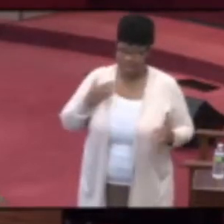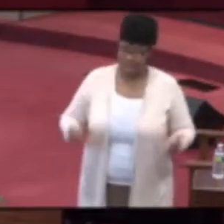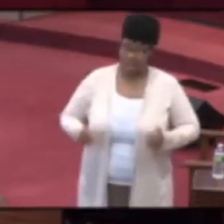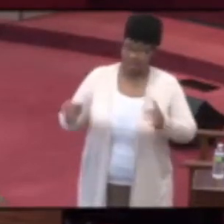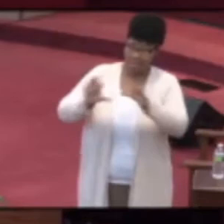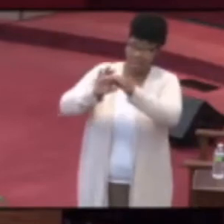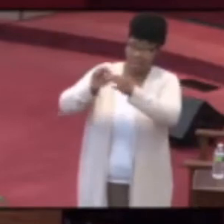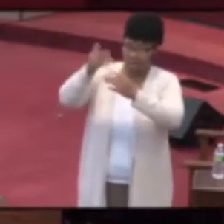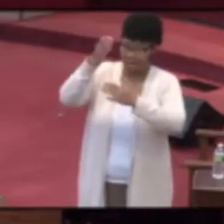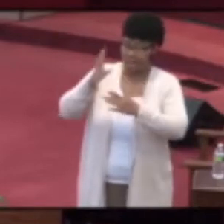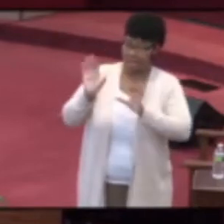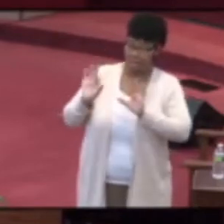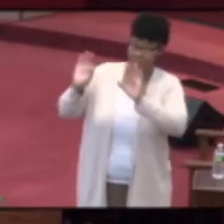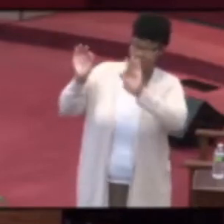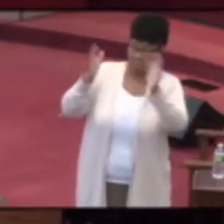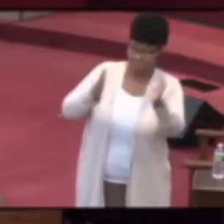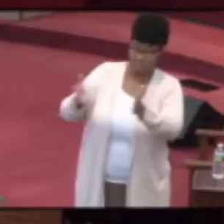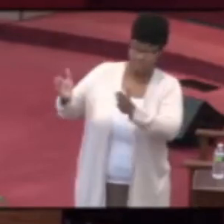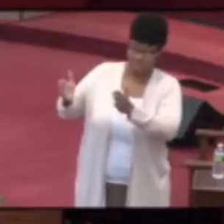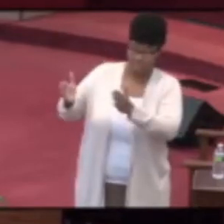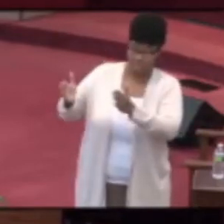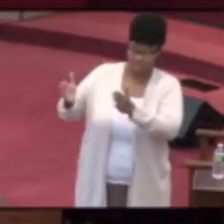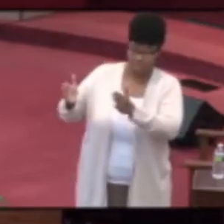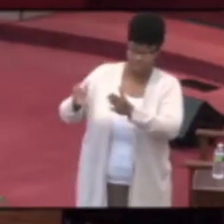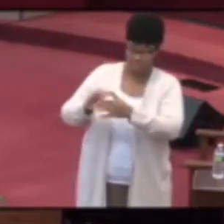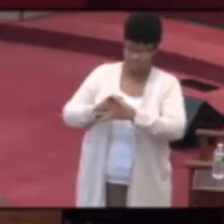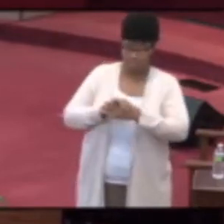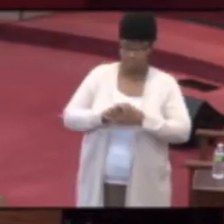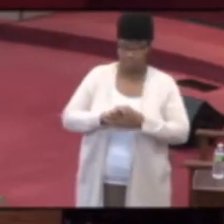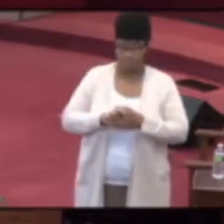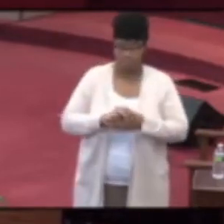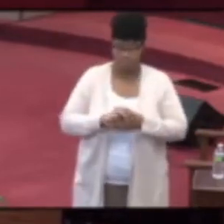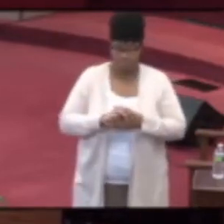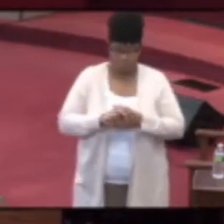in God's already perfect will.